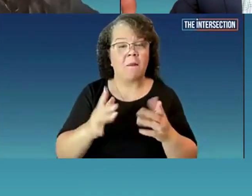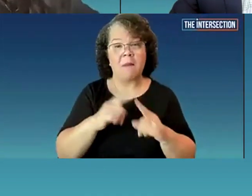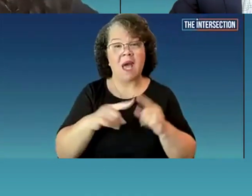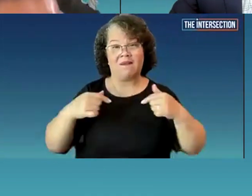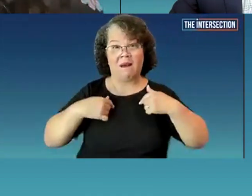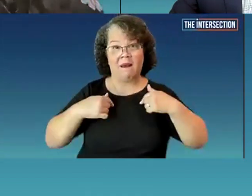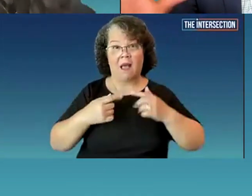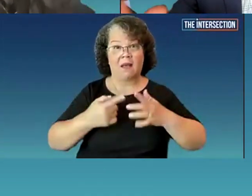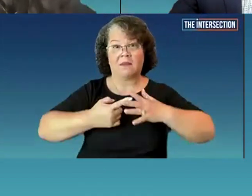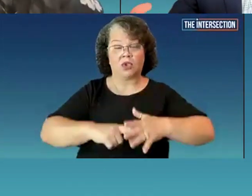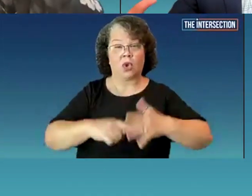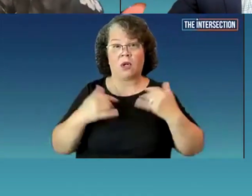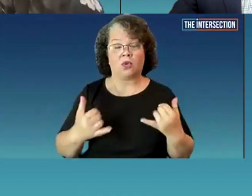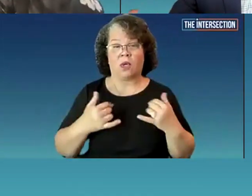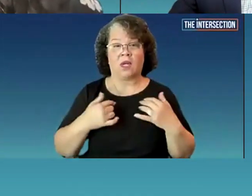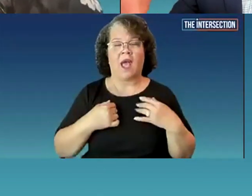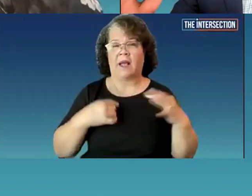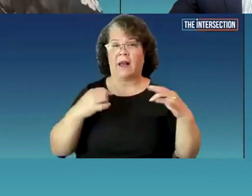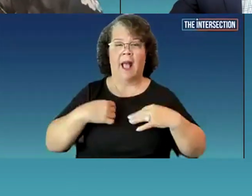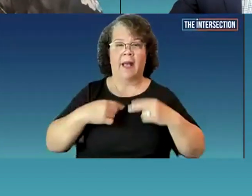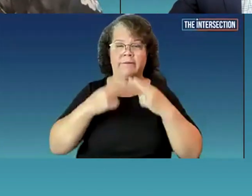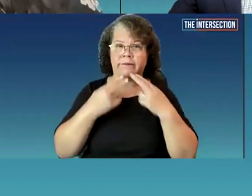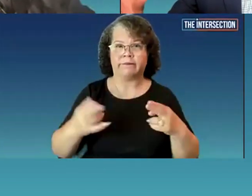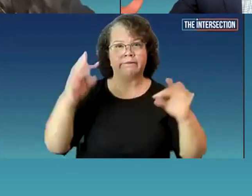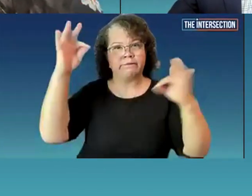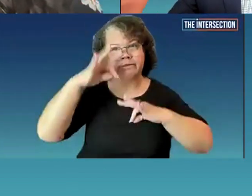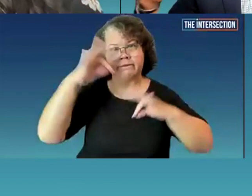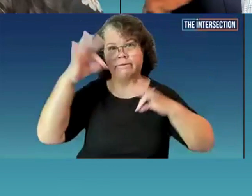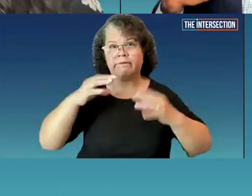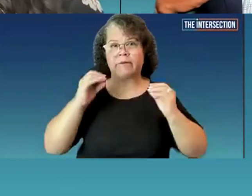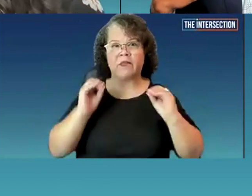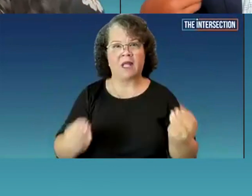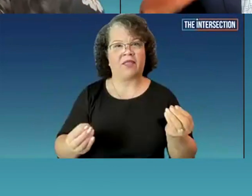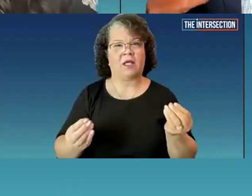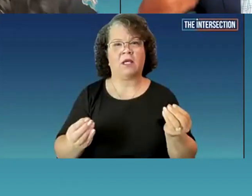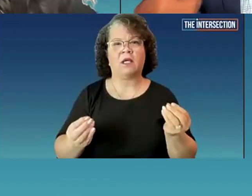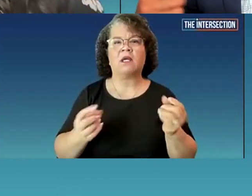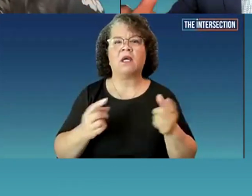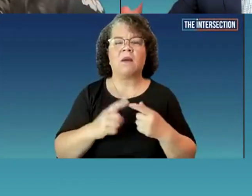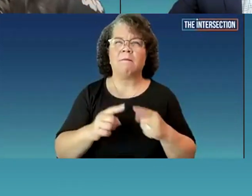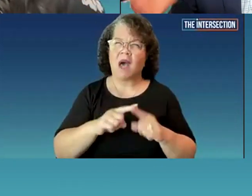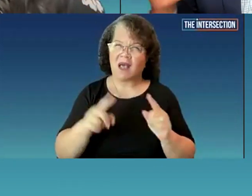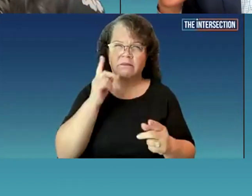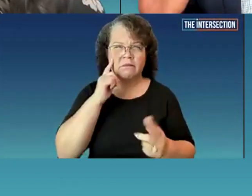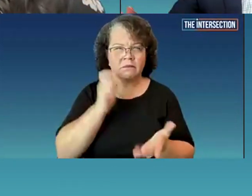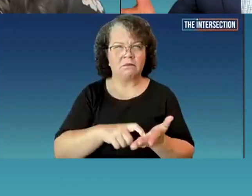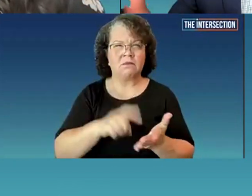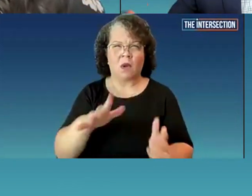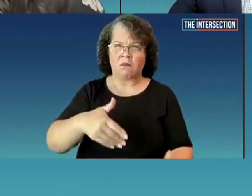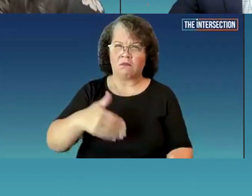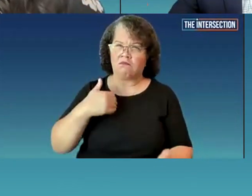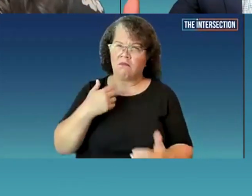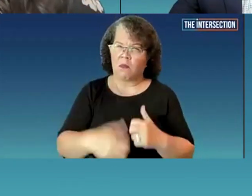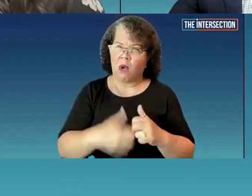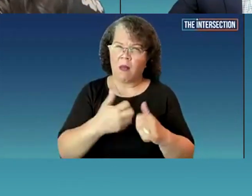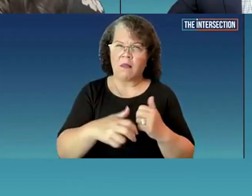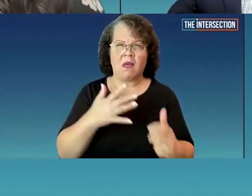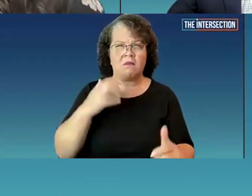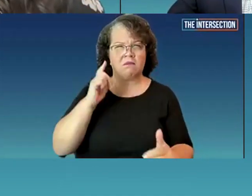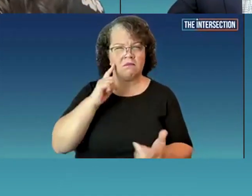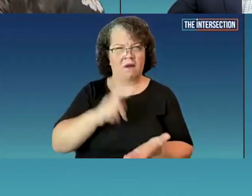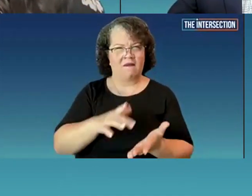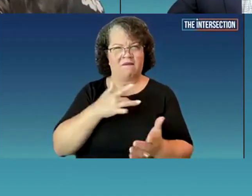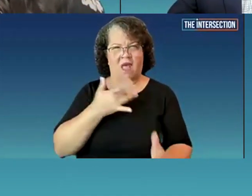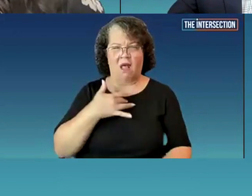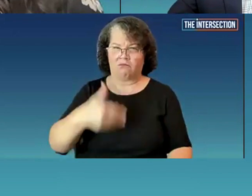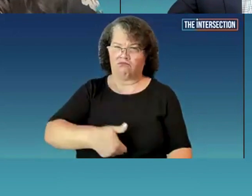don't know nothing from nothing, but I know that there's a problem in my gut, I feel there's a problem in the gut, and I want to start collecting data,